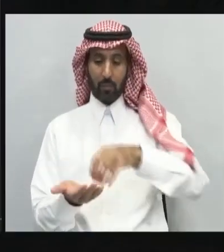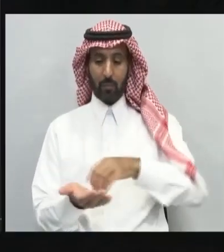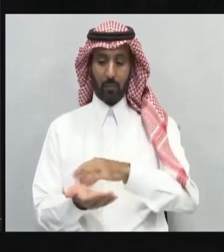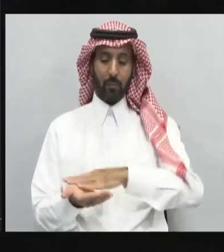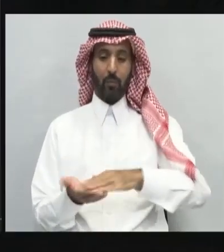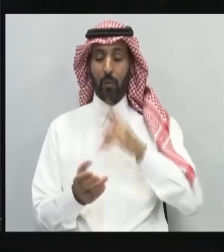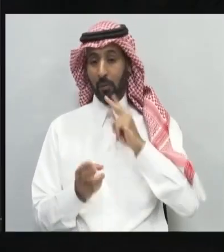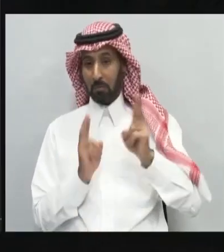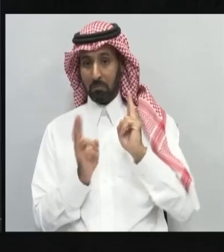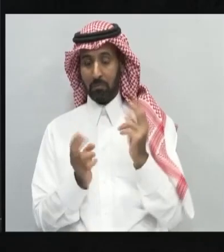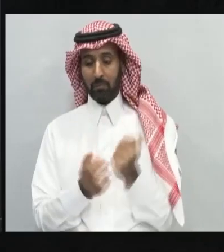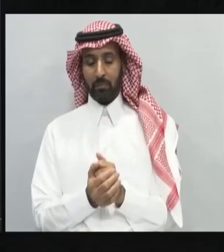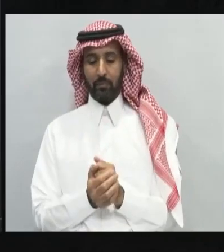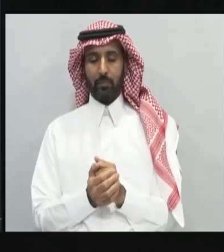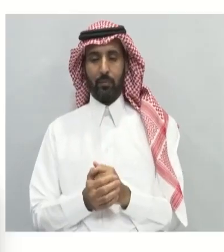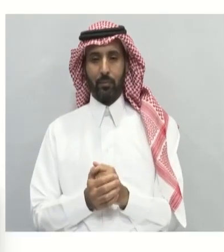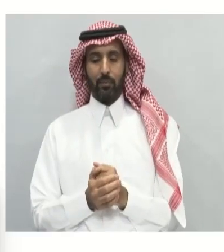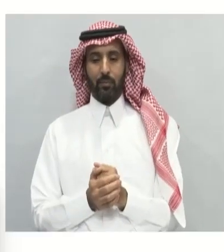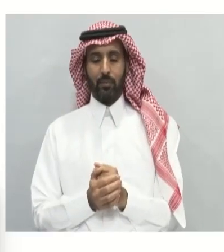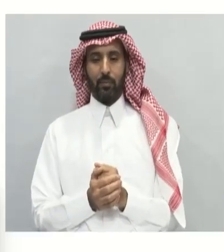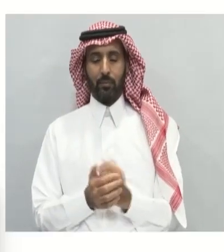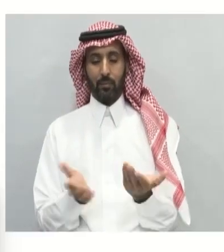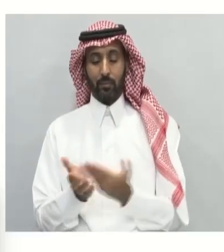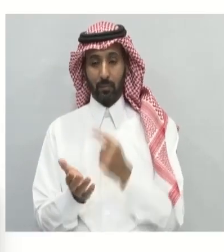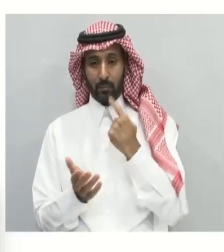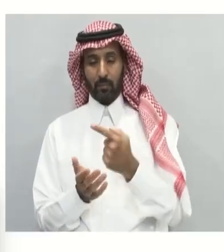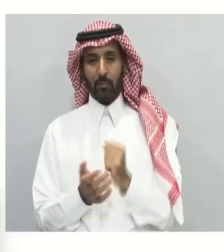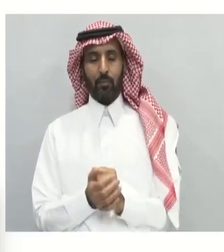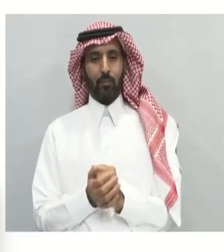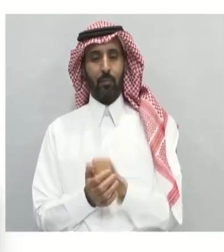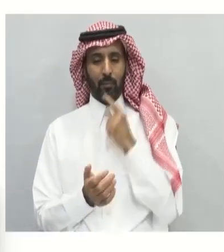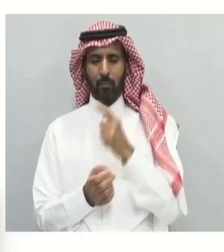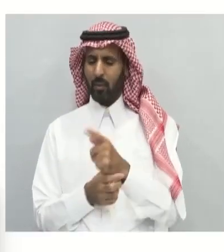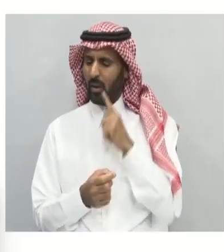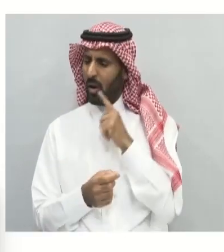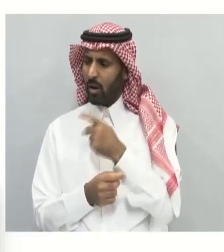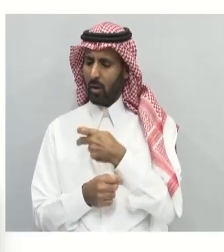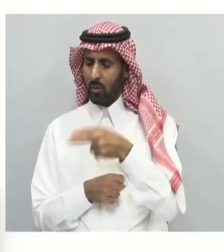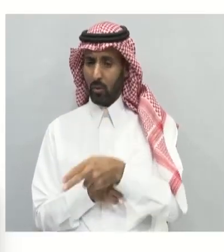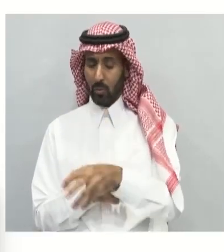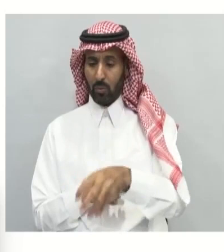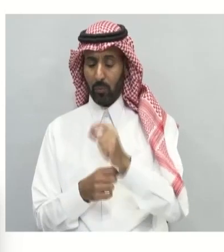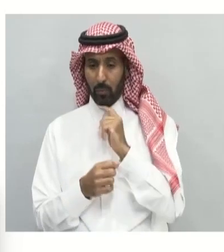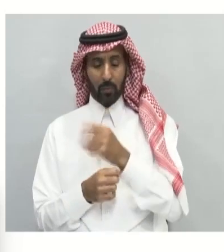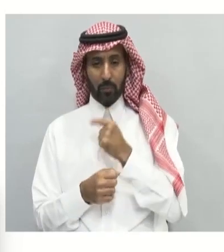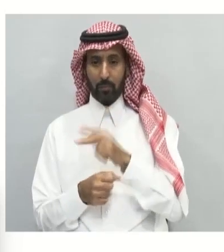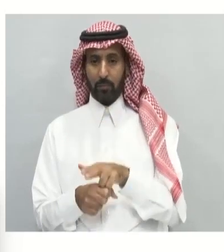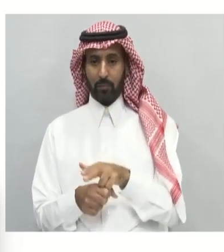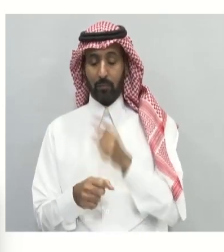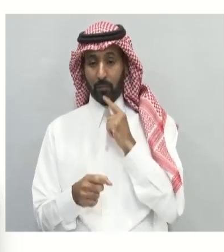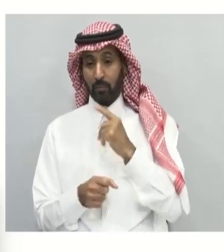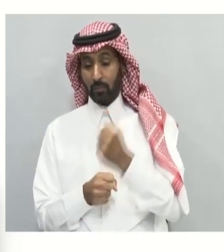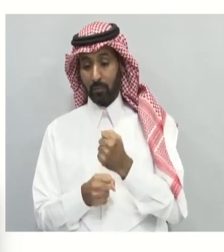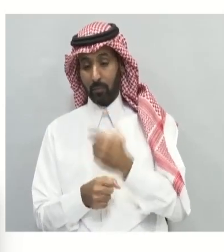Arabia. Everyone is celebrating. He could speak about foreign affairs, about things that